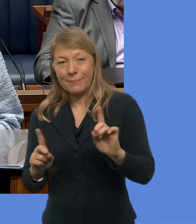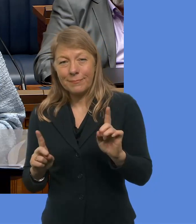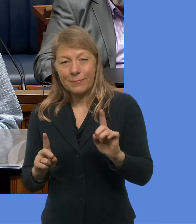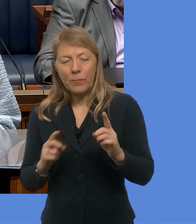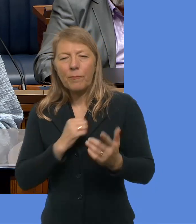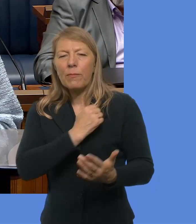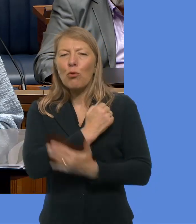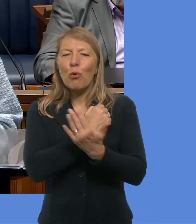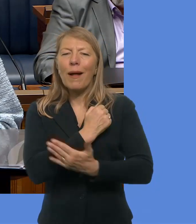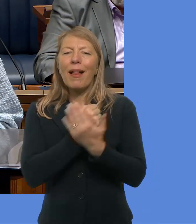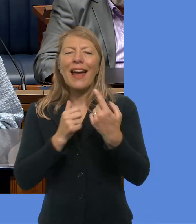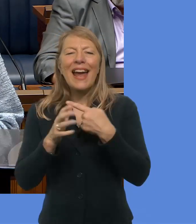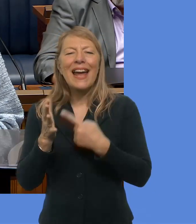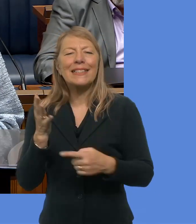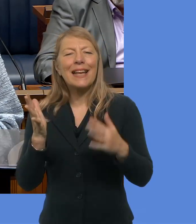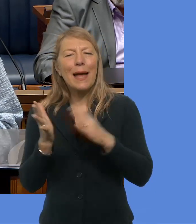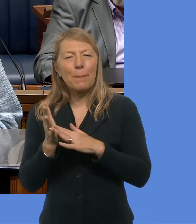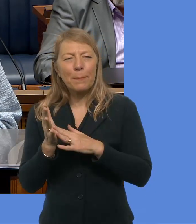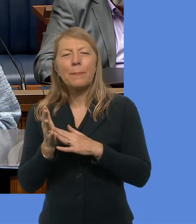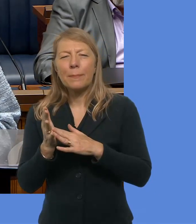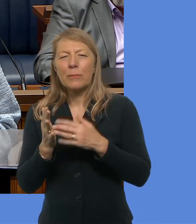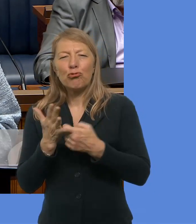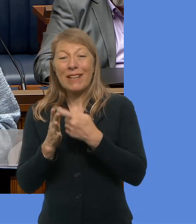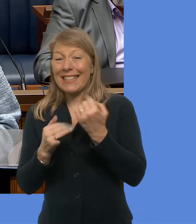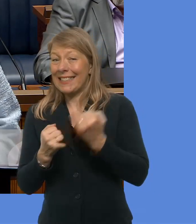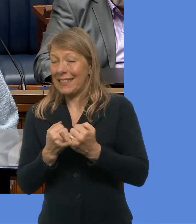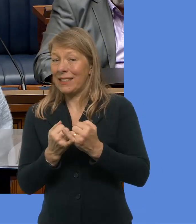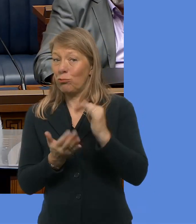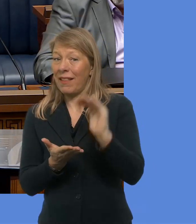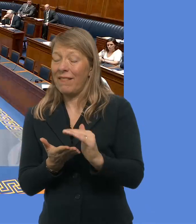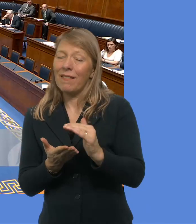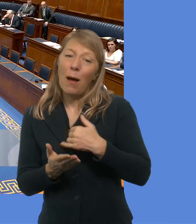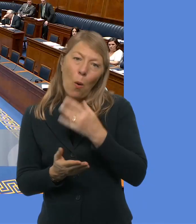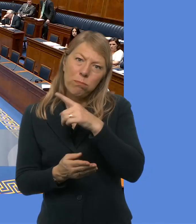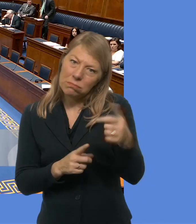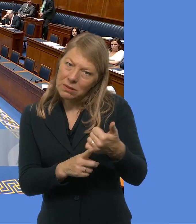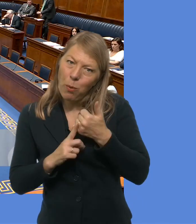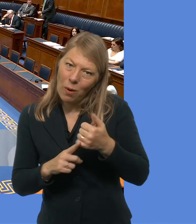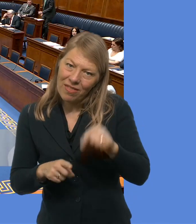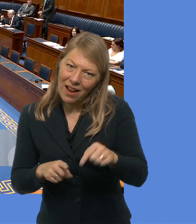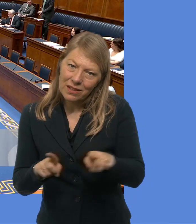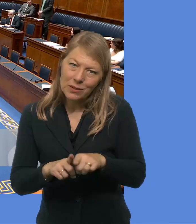rural ATM rates relief, which I hope members will support as well. Mark Durkin, 1 minute